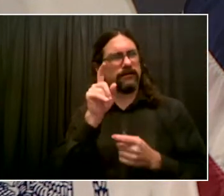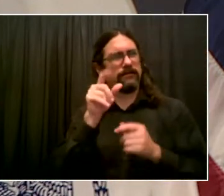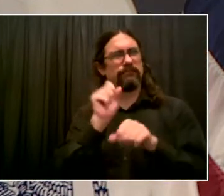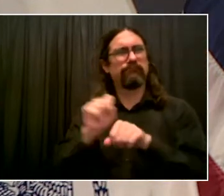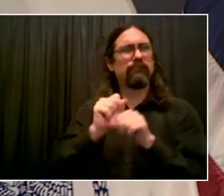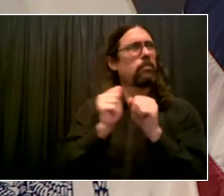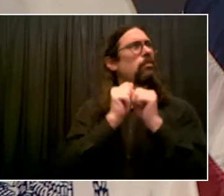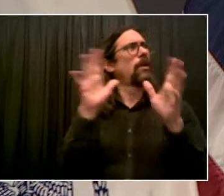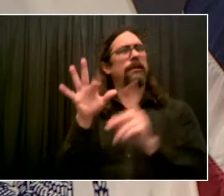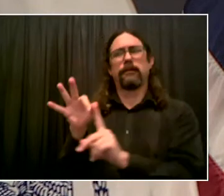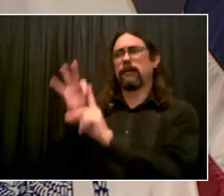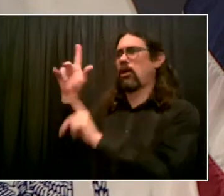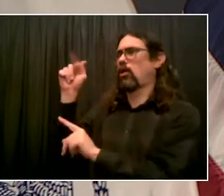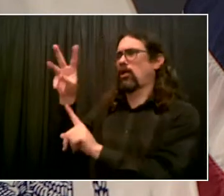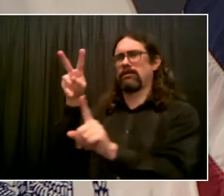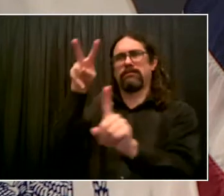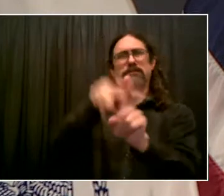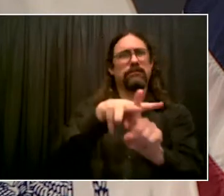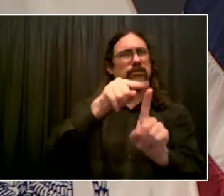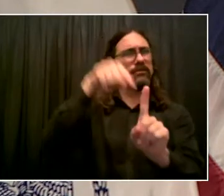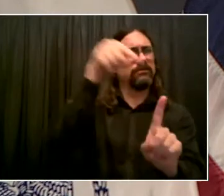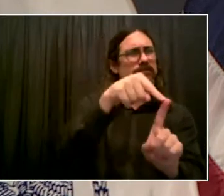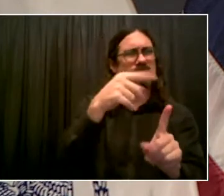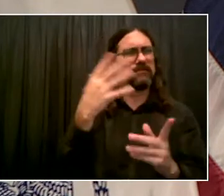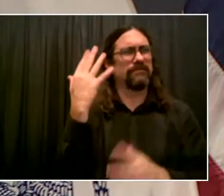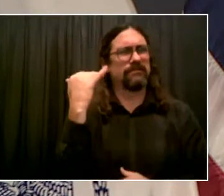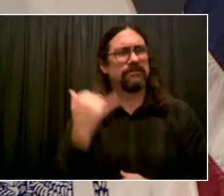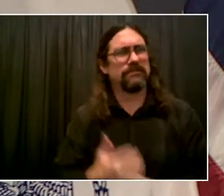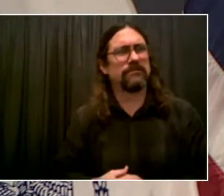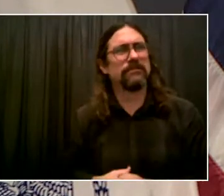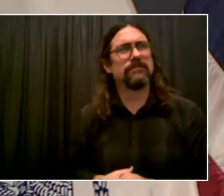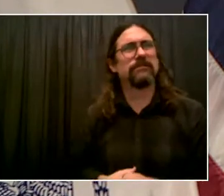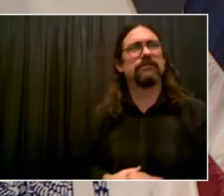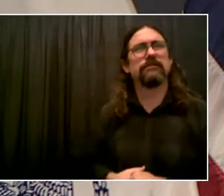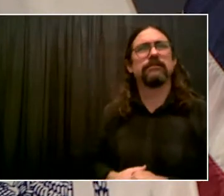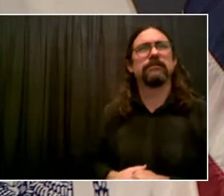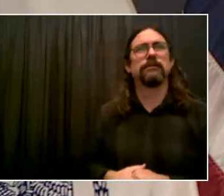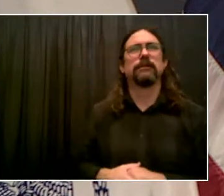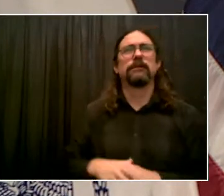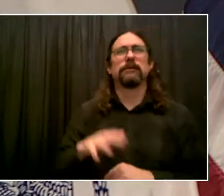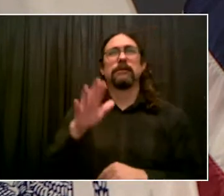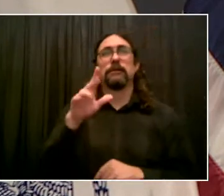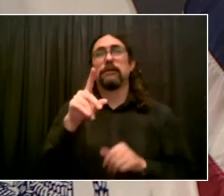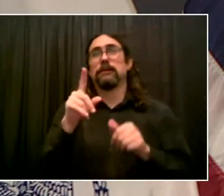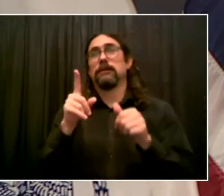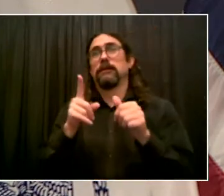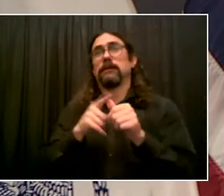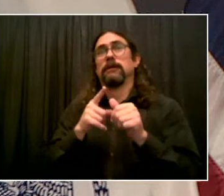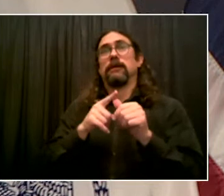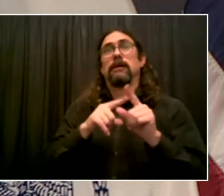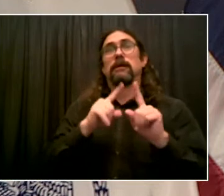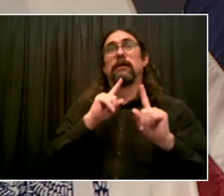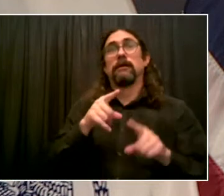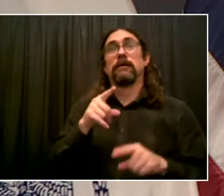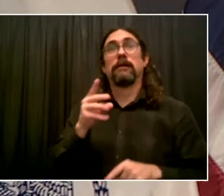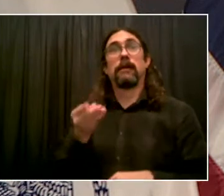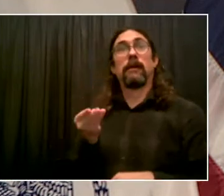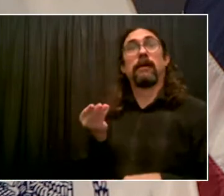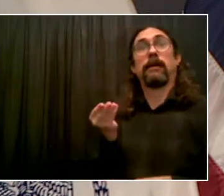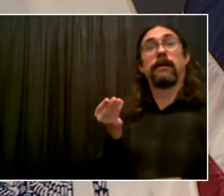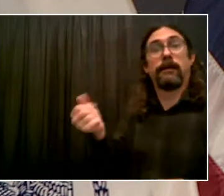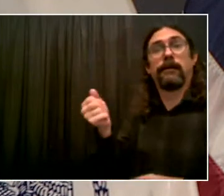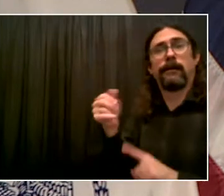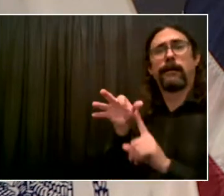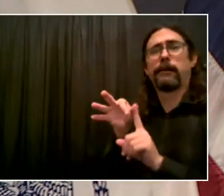not. That's farthest thing from the truth. The second one, because this industry was one of the hardest hit in